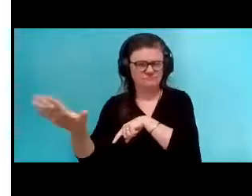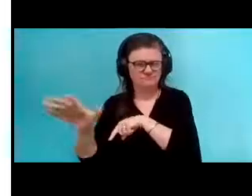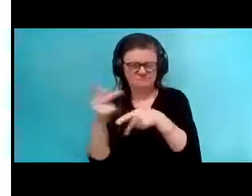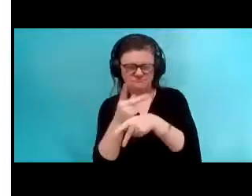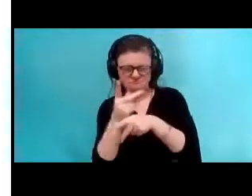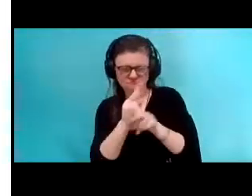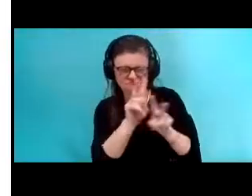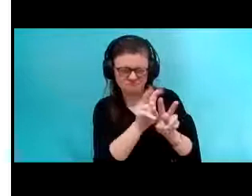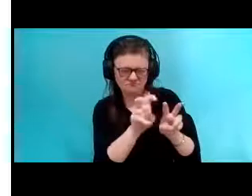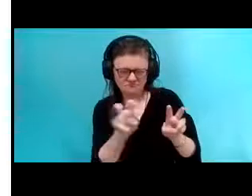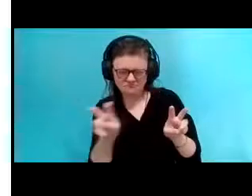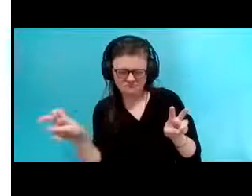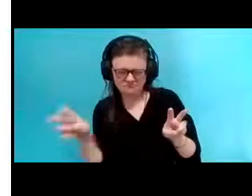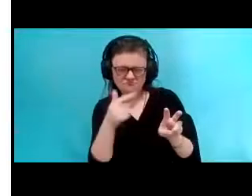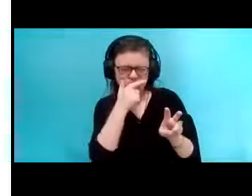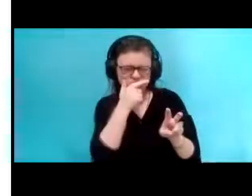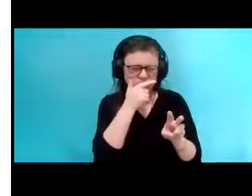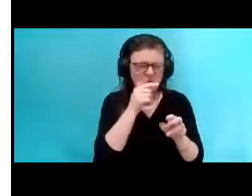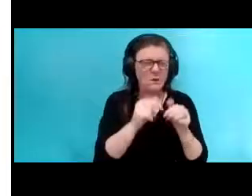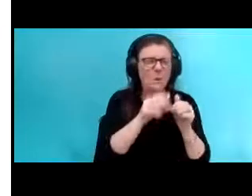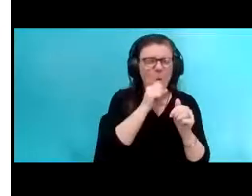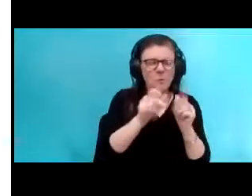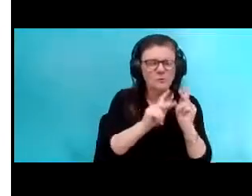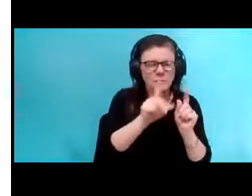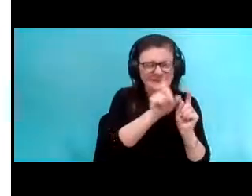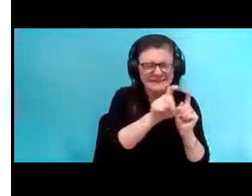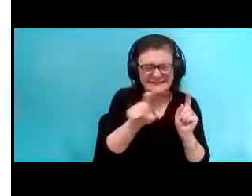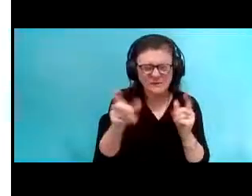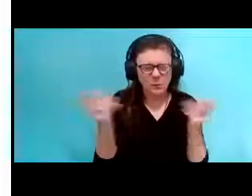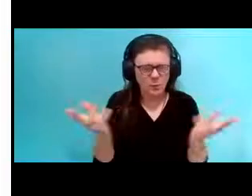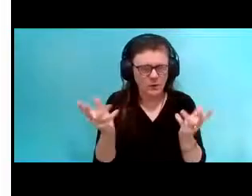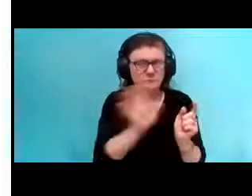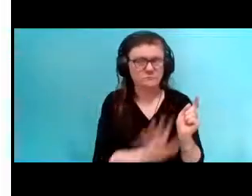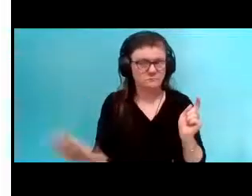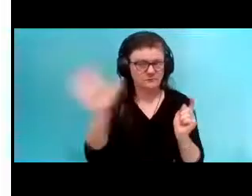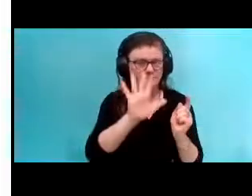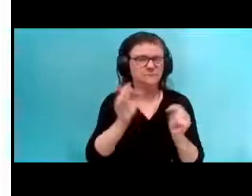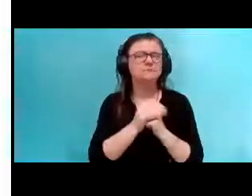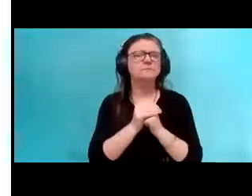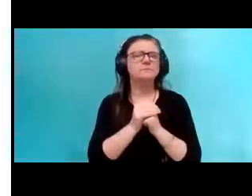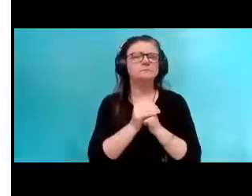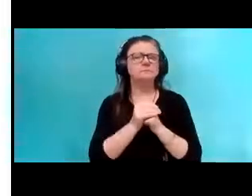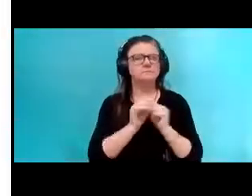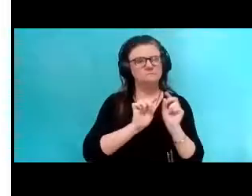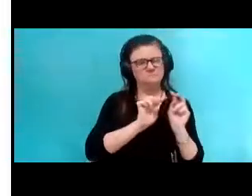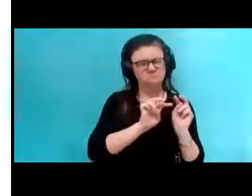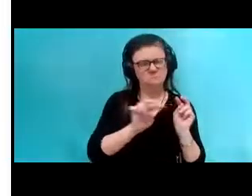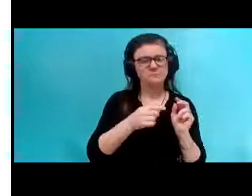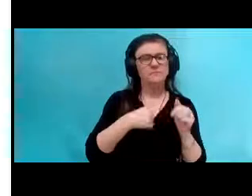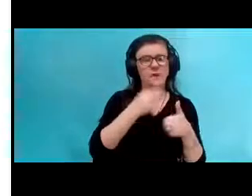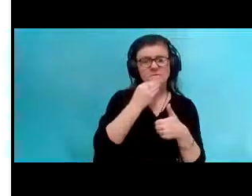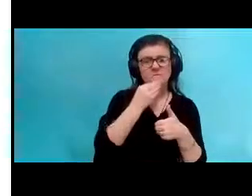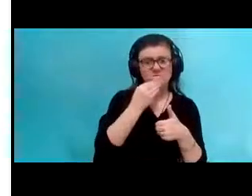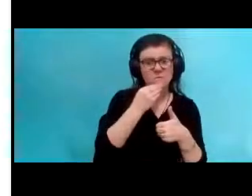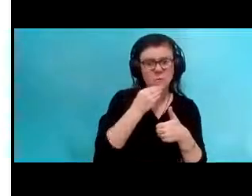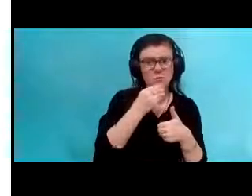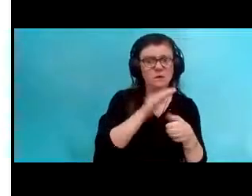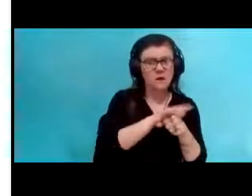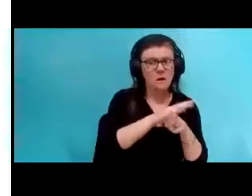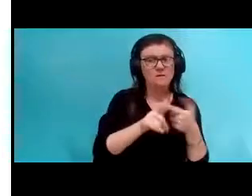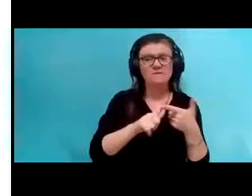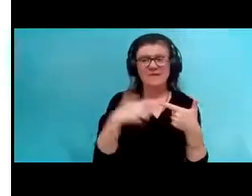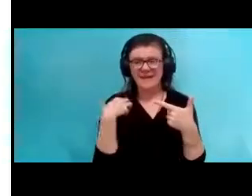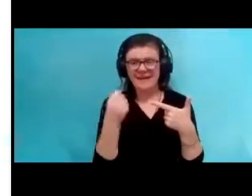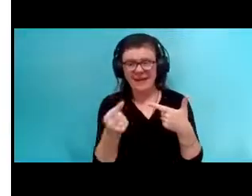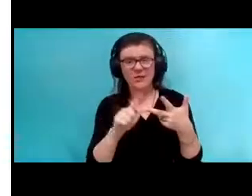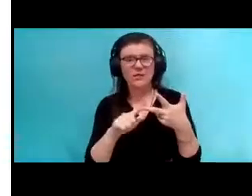the multi-sectoral needs of older people. Through these needs assessments, we explored areas such as food insecurity, as well as health and shelter